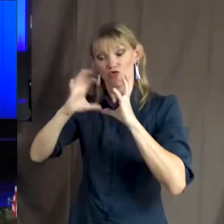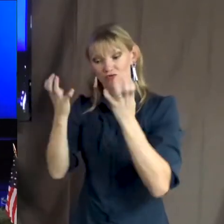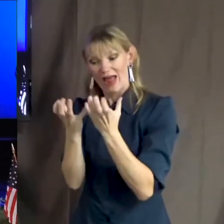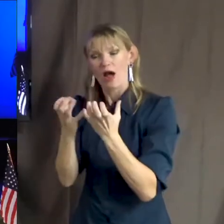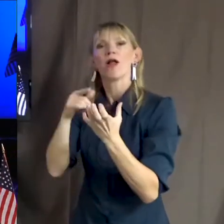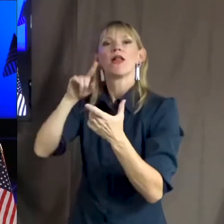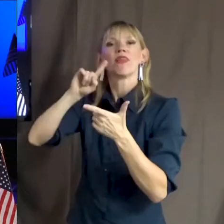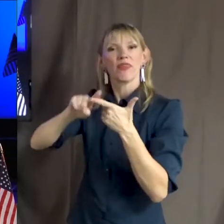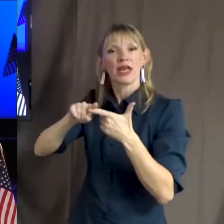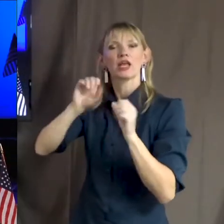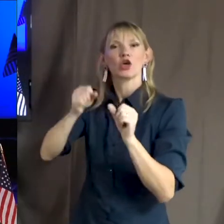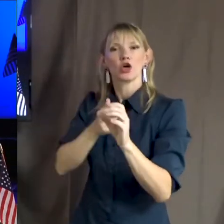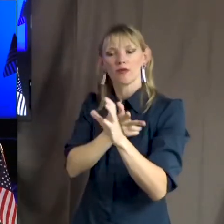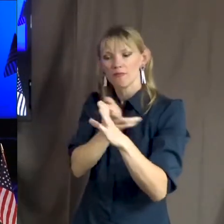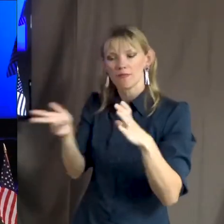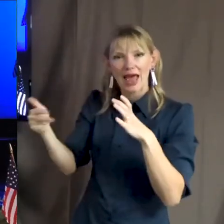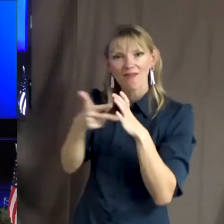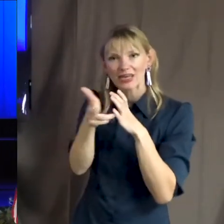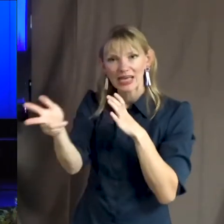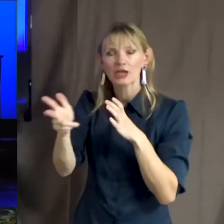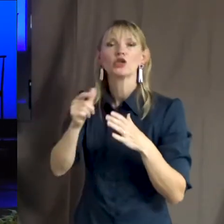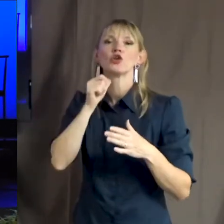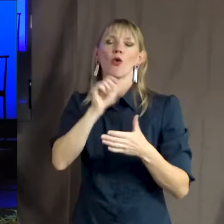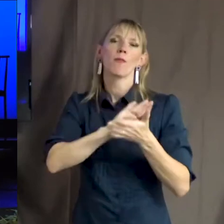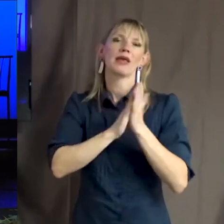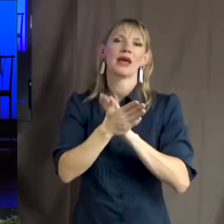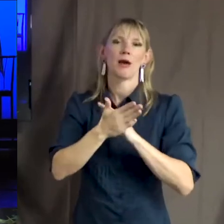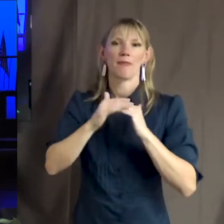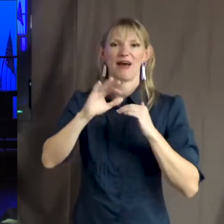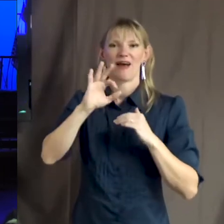be a flat earther about your country.